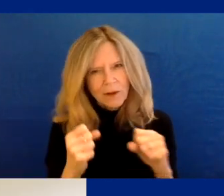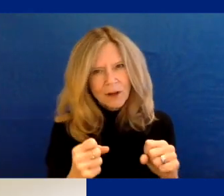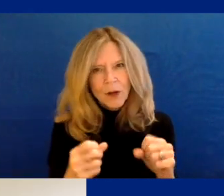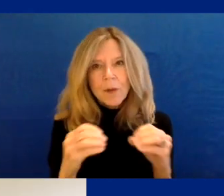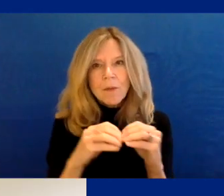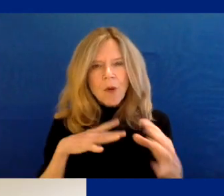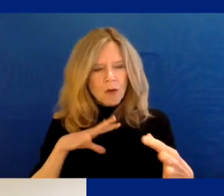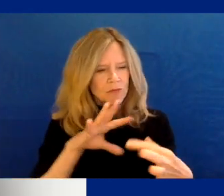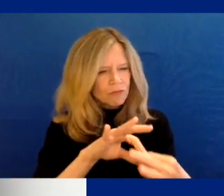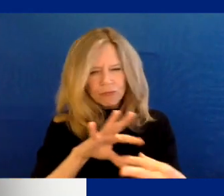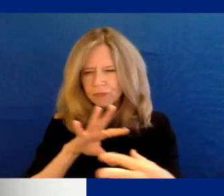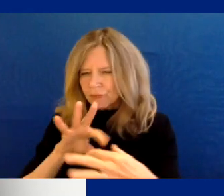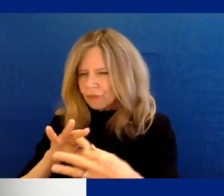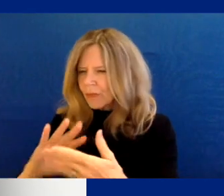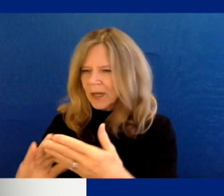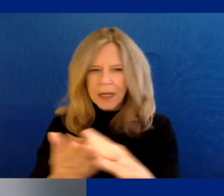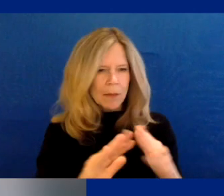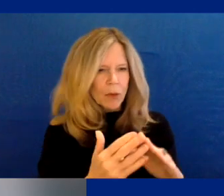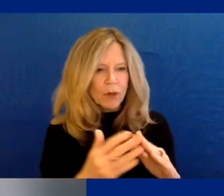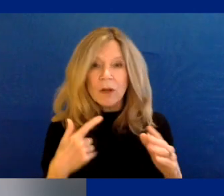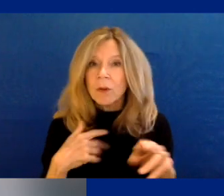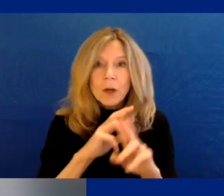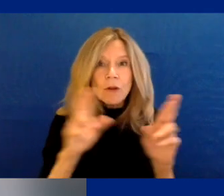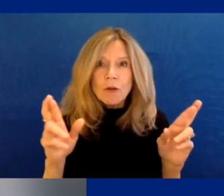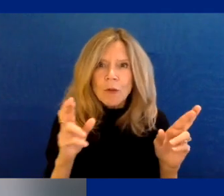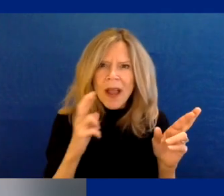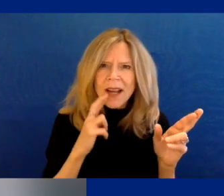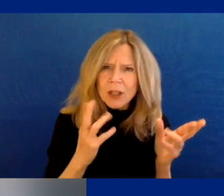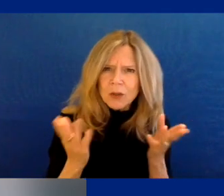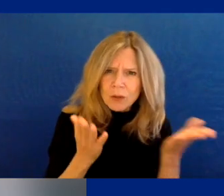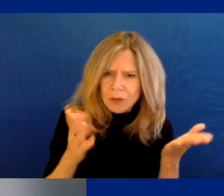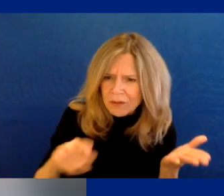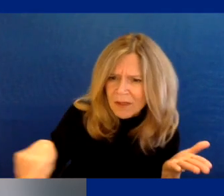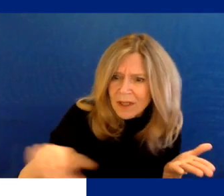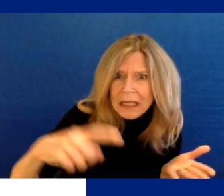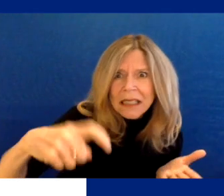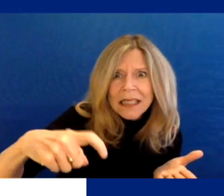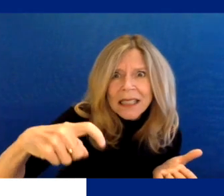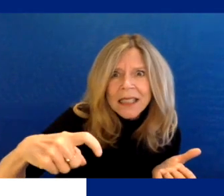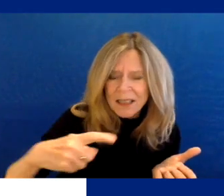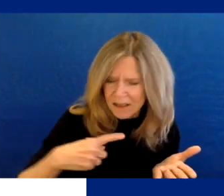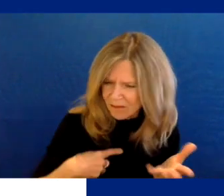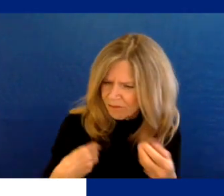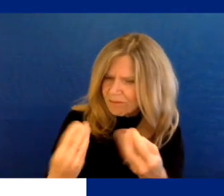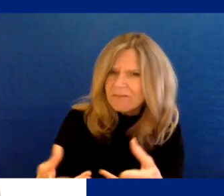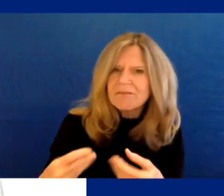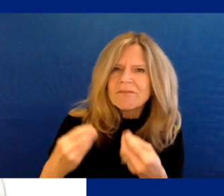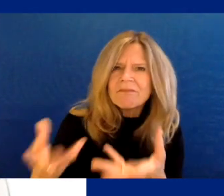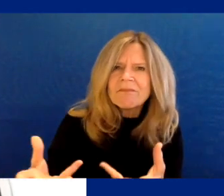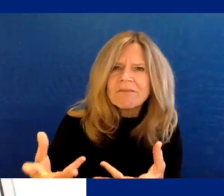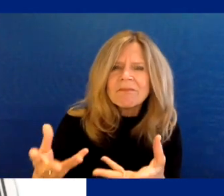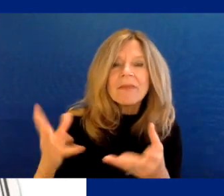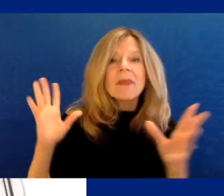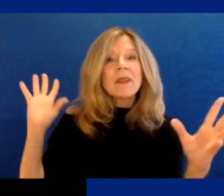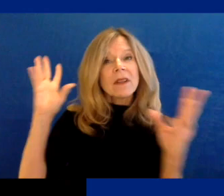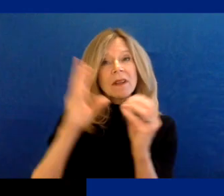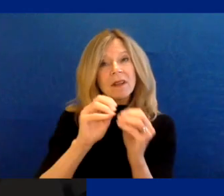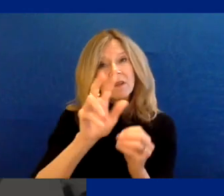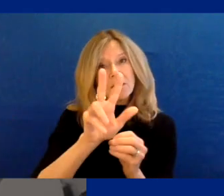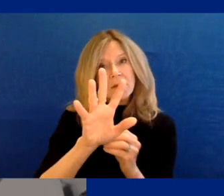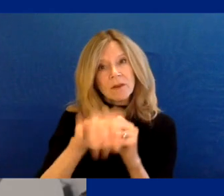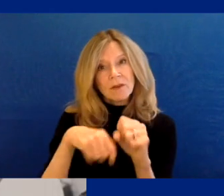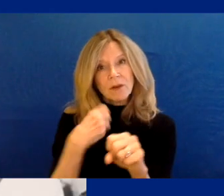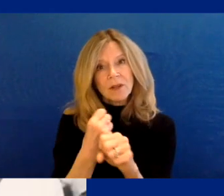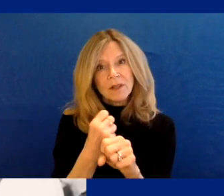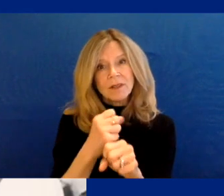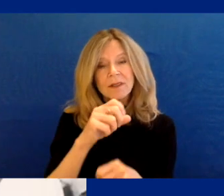in tune with communities and in position to meet their greatest needs. For 34 years, the New York